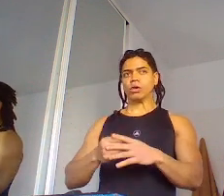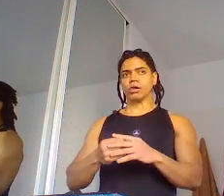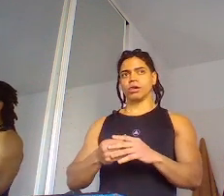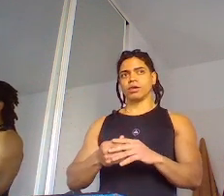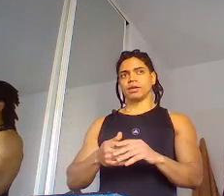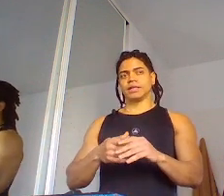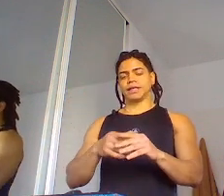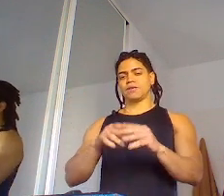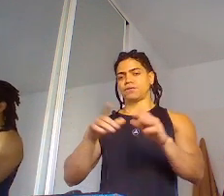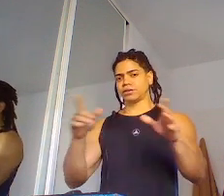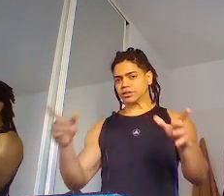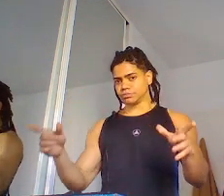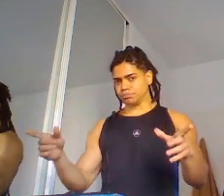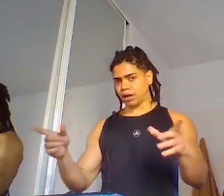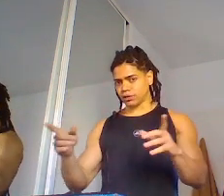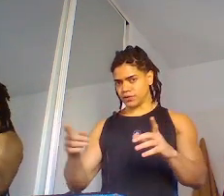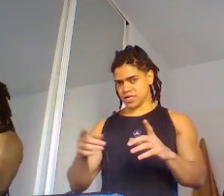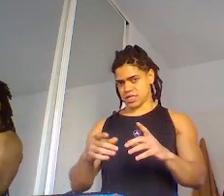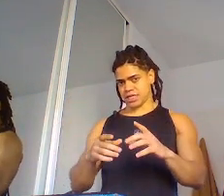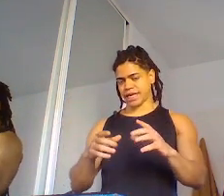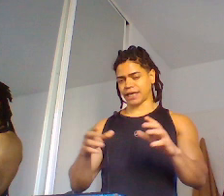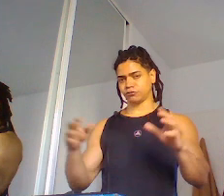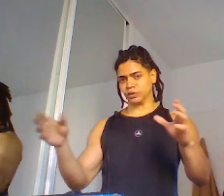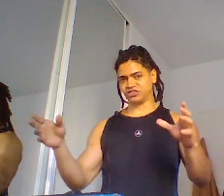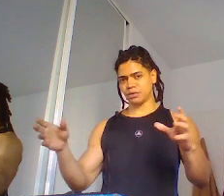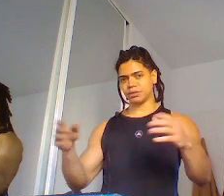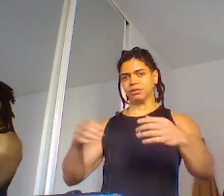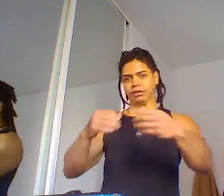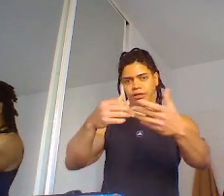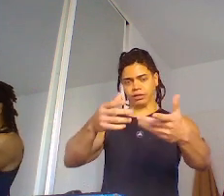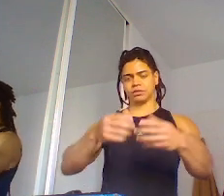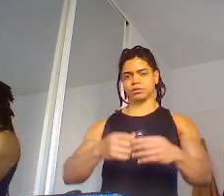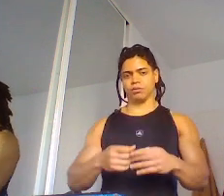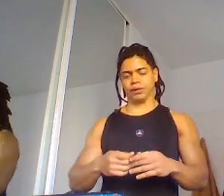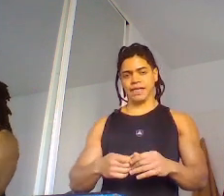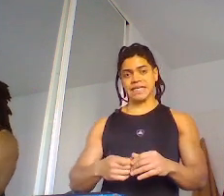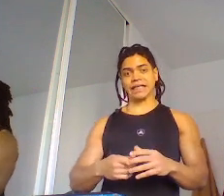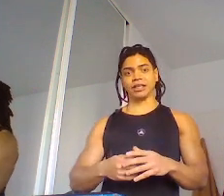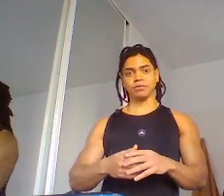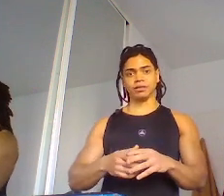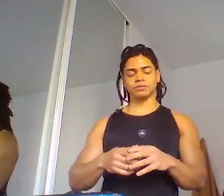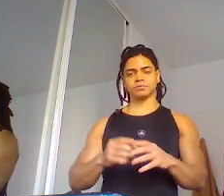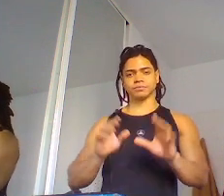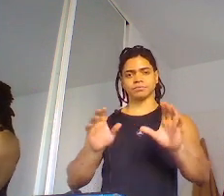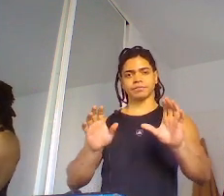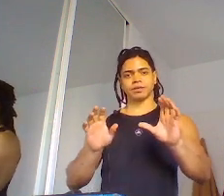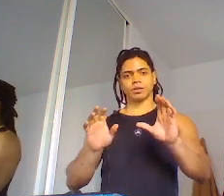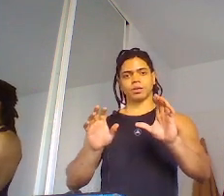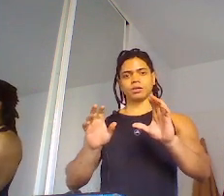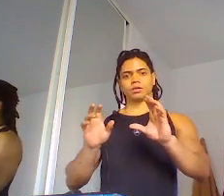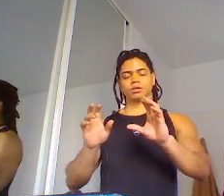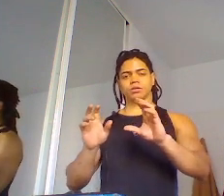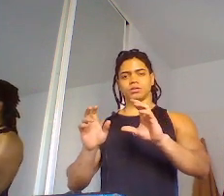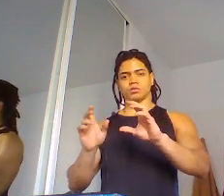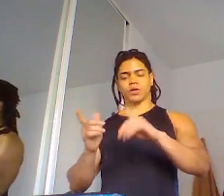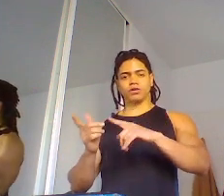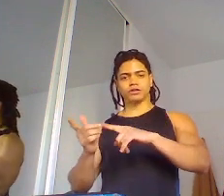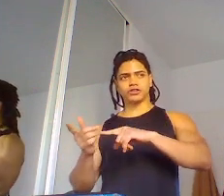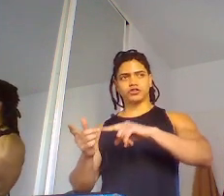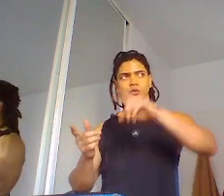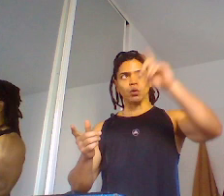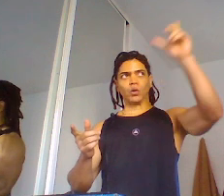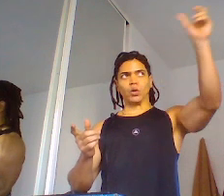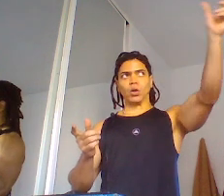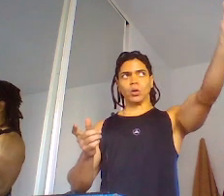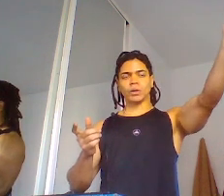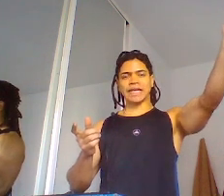So the first part of the cash flow statement, the operating activities, what it does